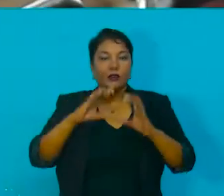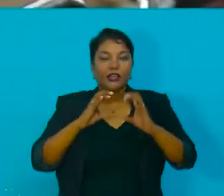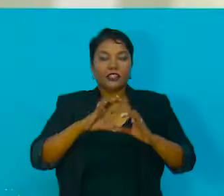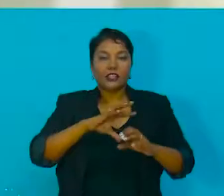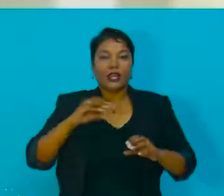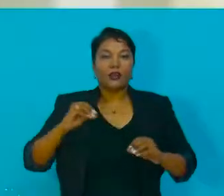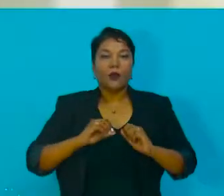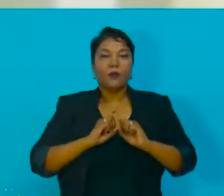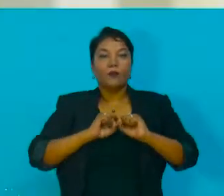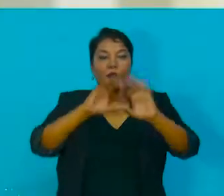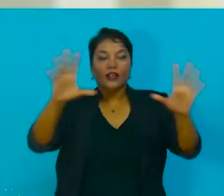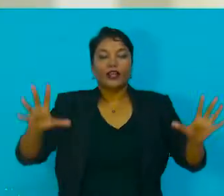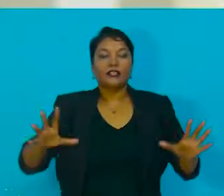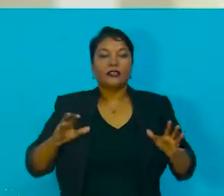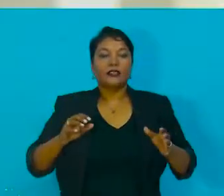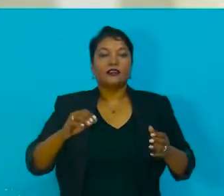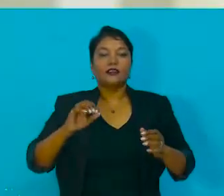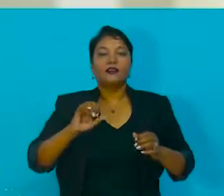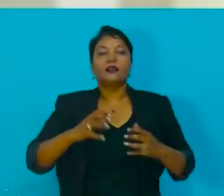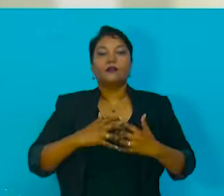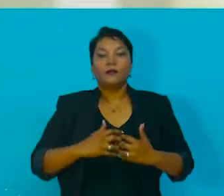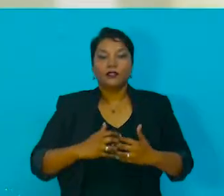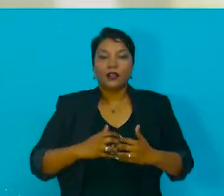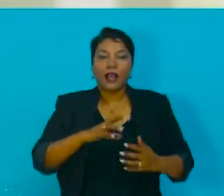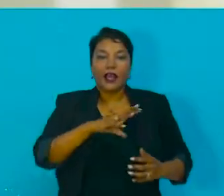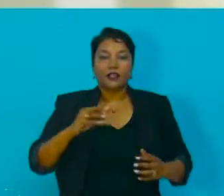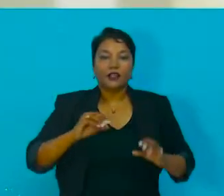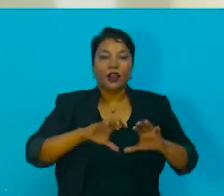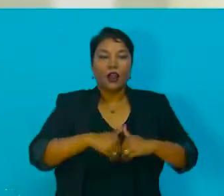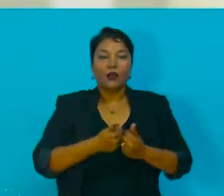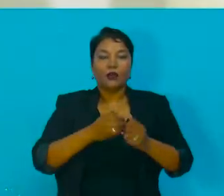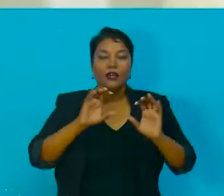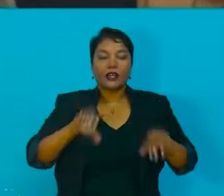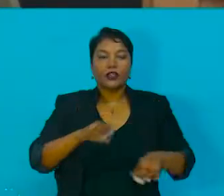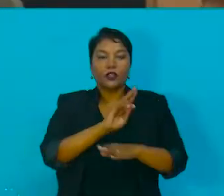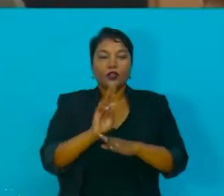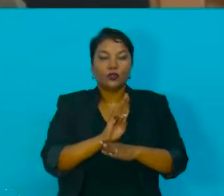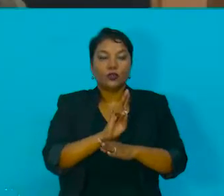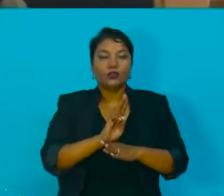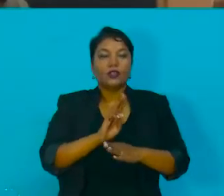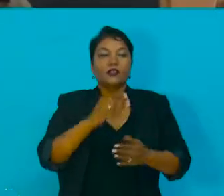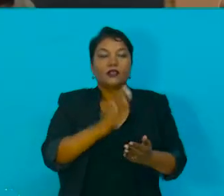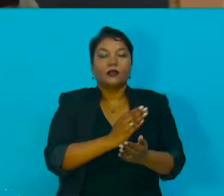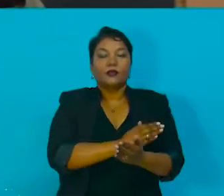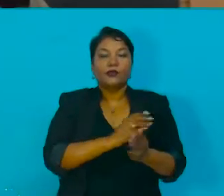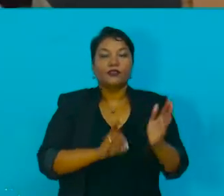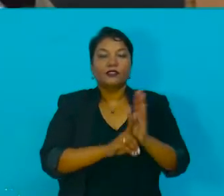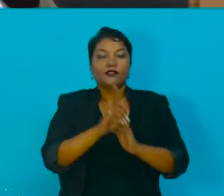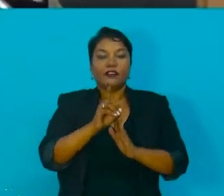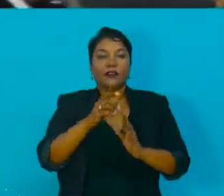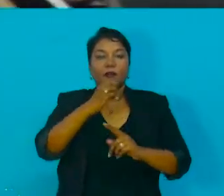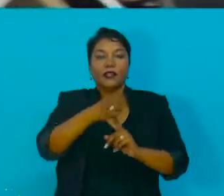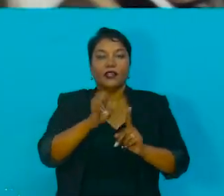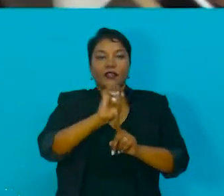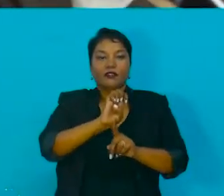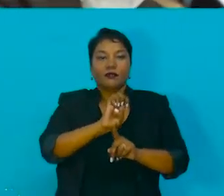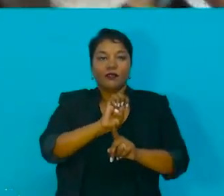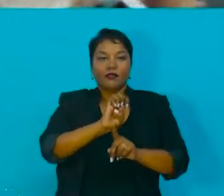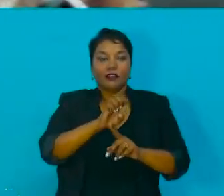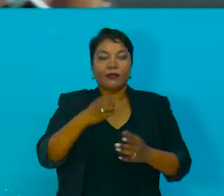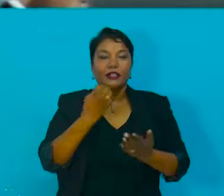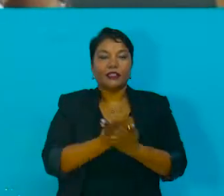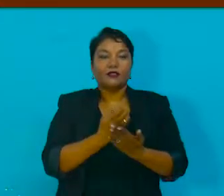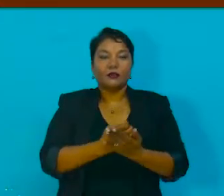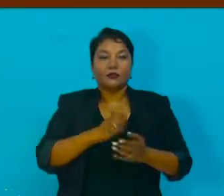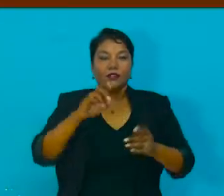economic and environmental cost saving to the telecommunications and broadcasting sectors in Trinidad and Tobago from the use